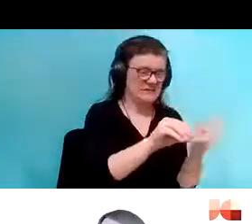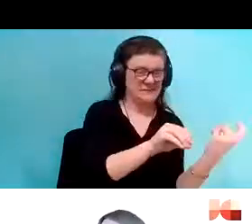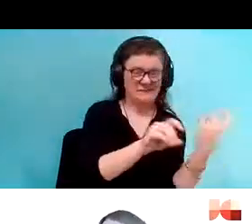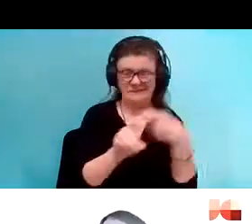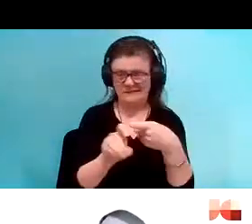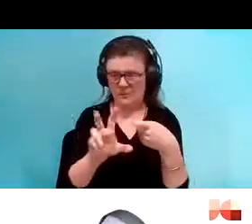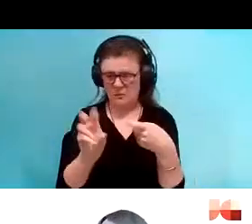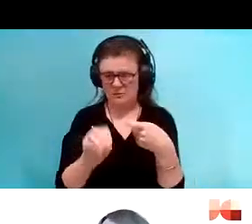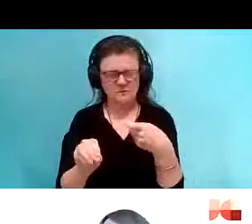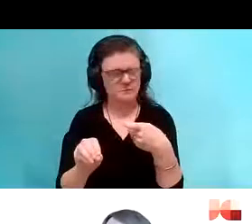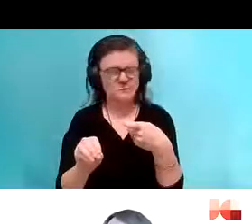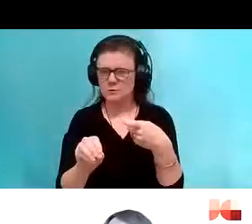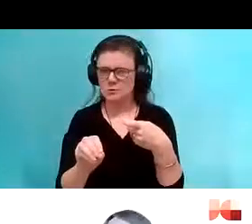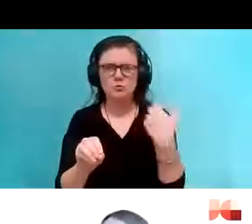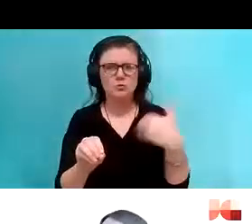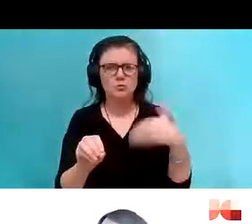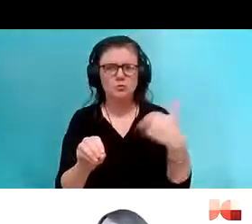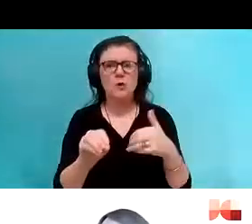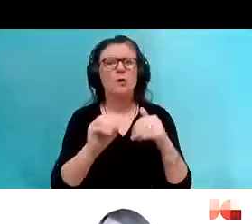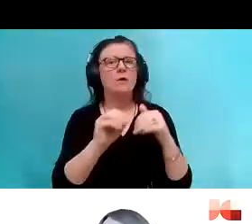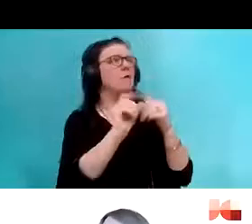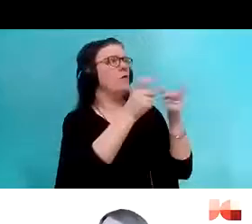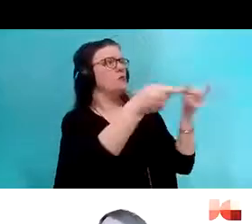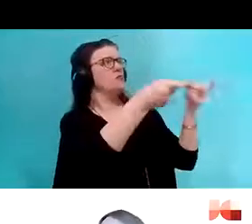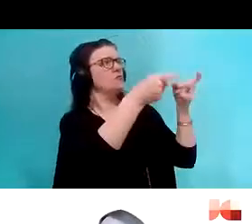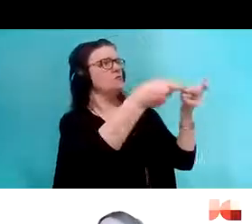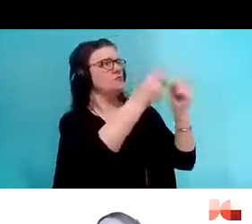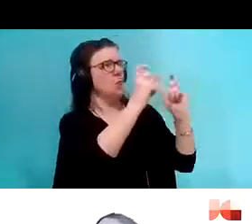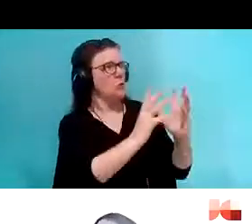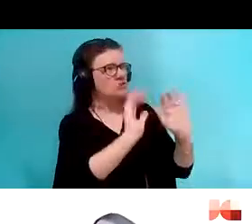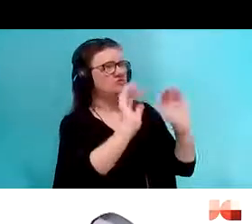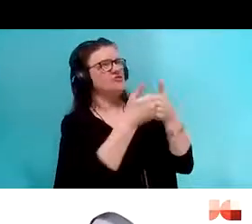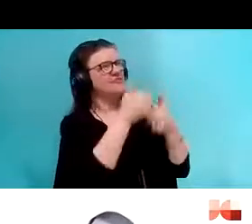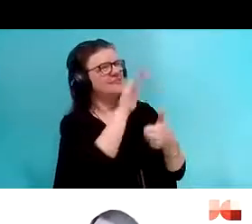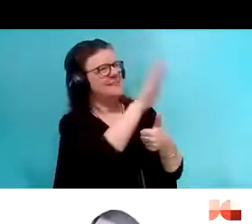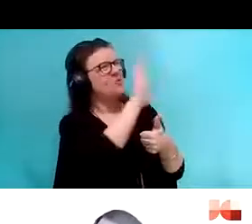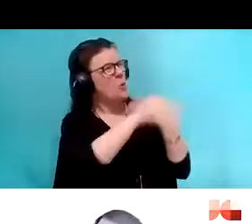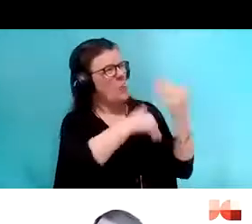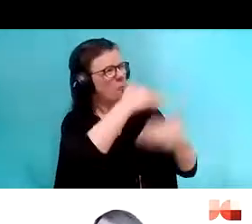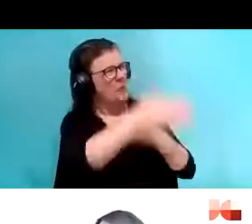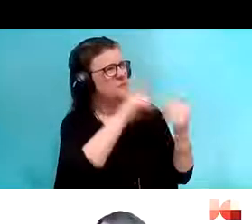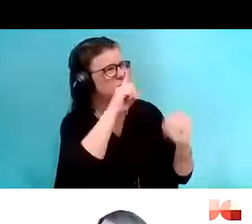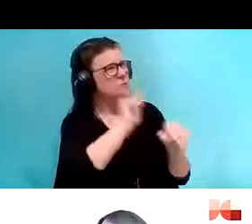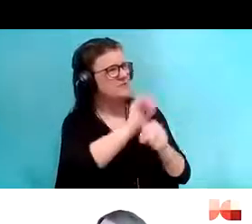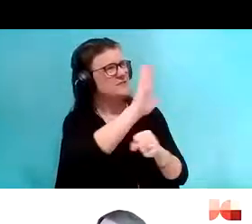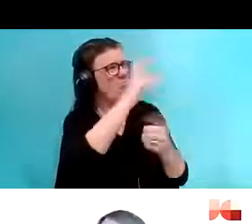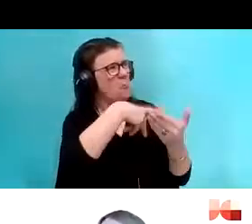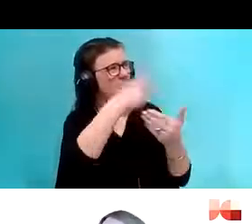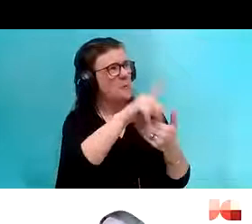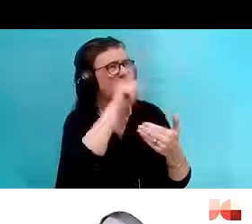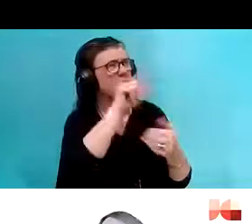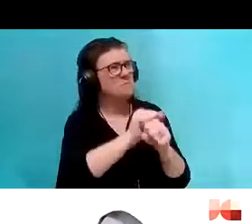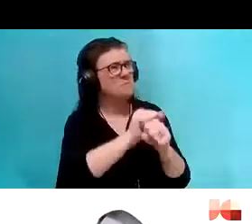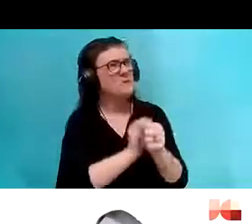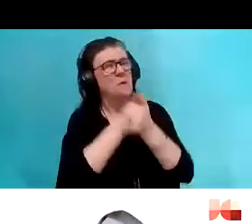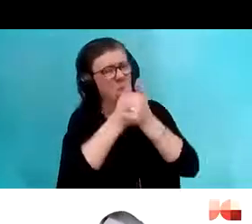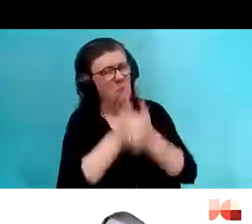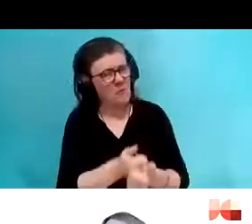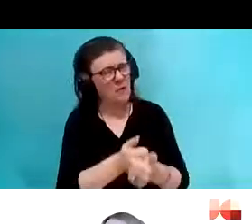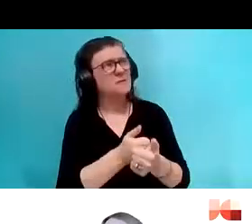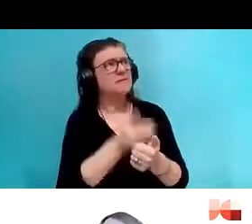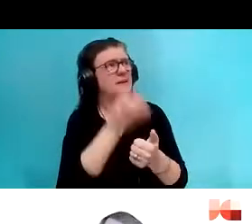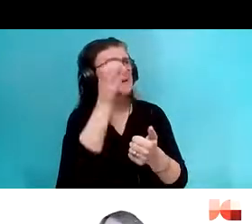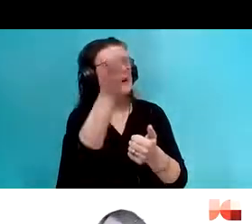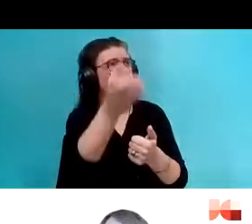crucial evidence to challenge donors on their processes and to ensure that programming is truly compliant with the Convention